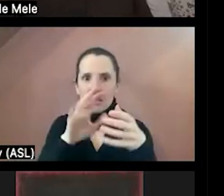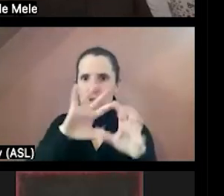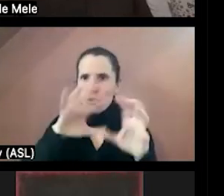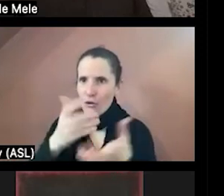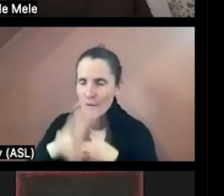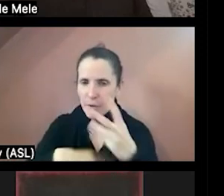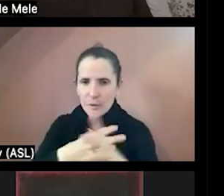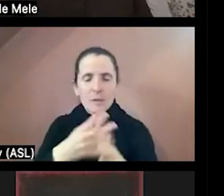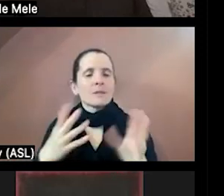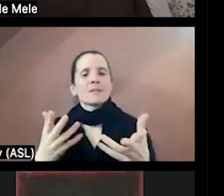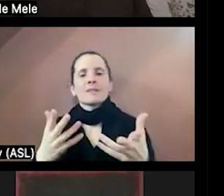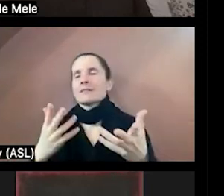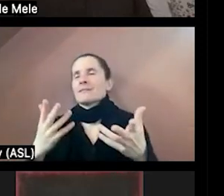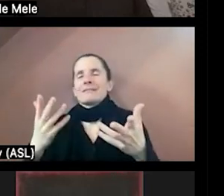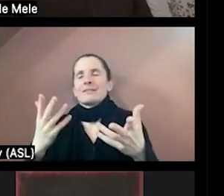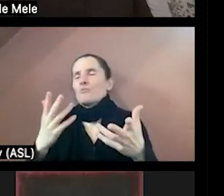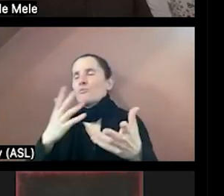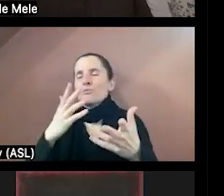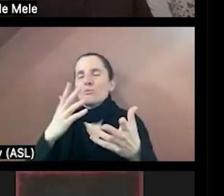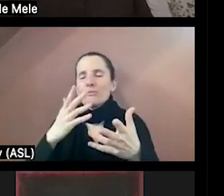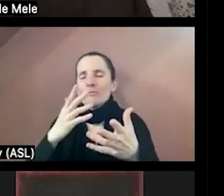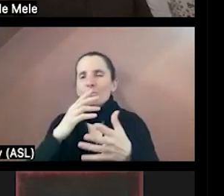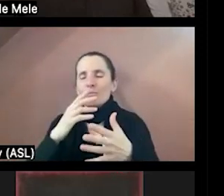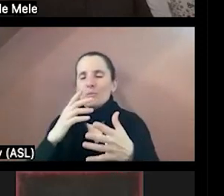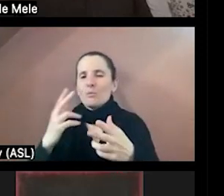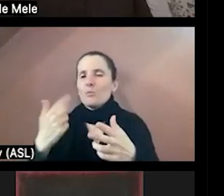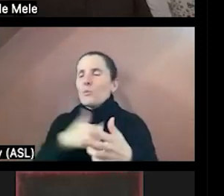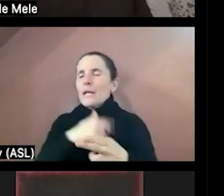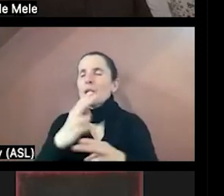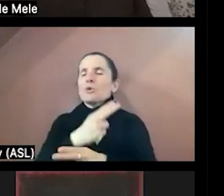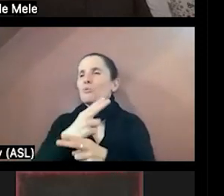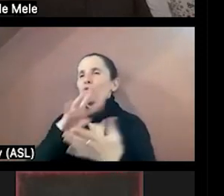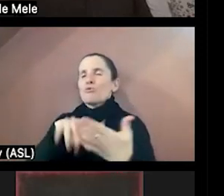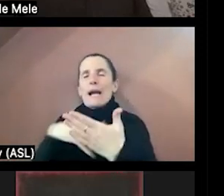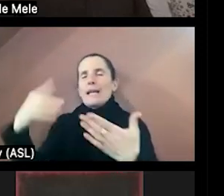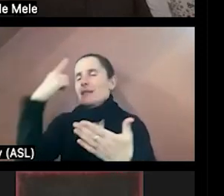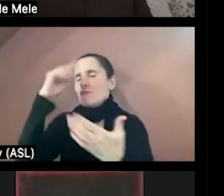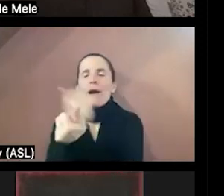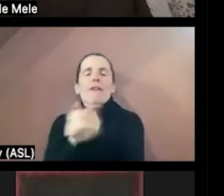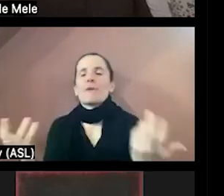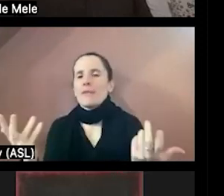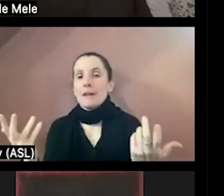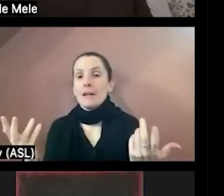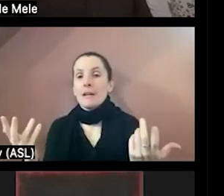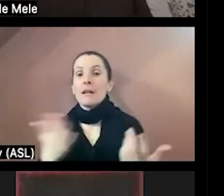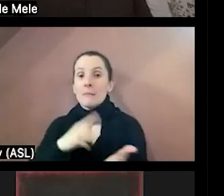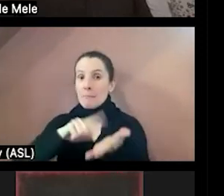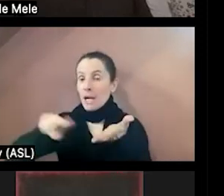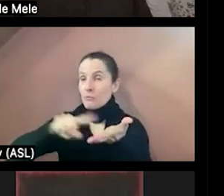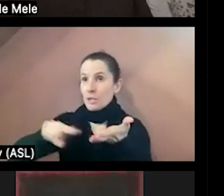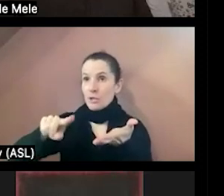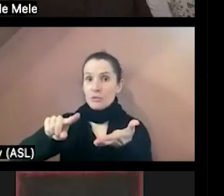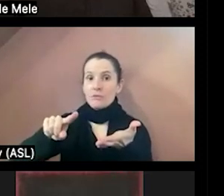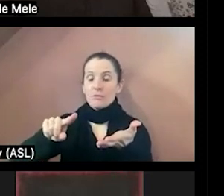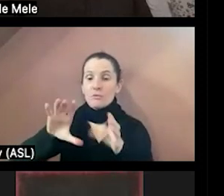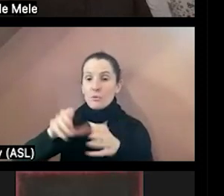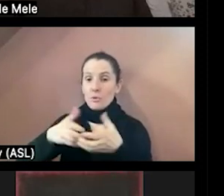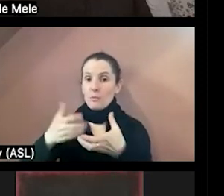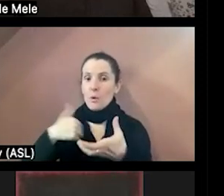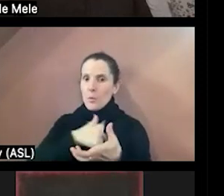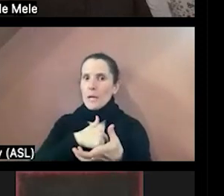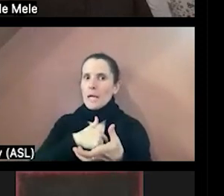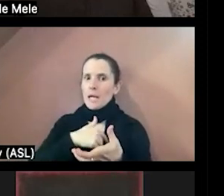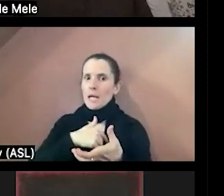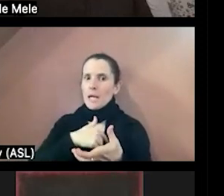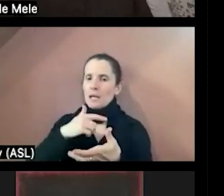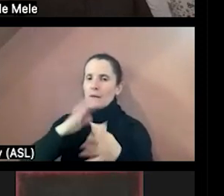for literally everything. Even we, my research group, when we work on scheduling and timetabling problems, like many other research